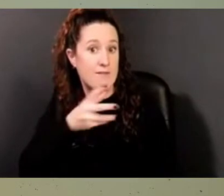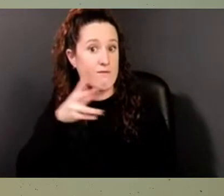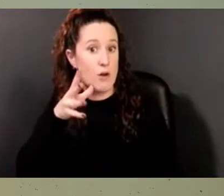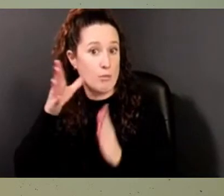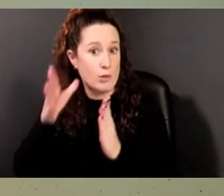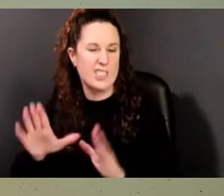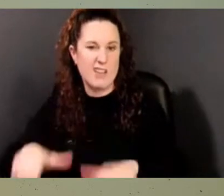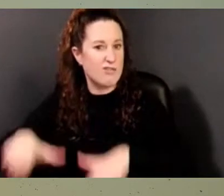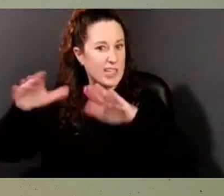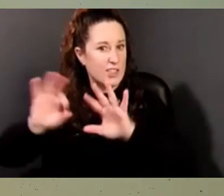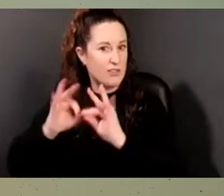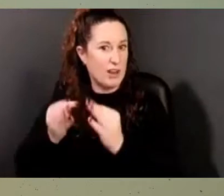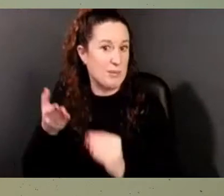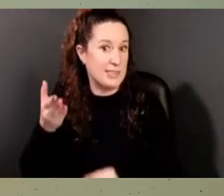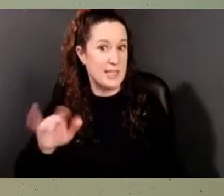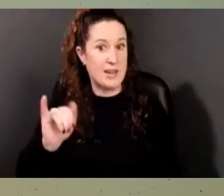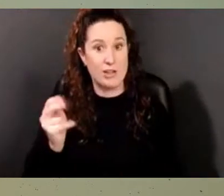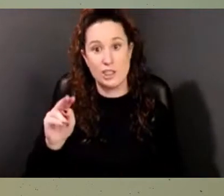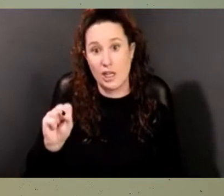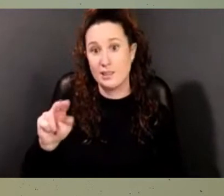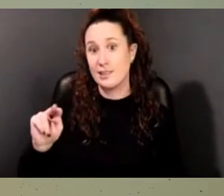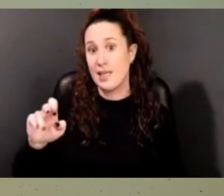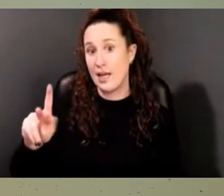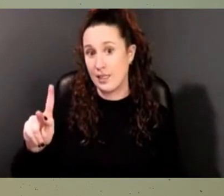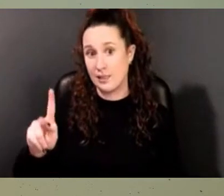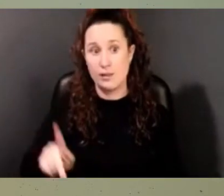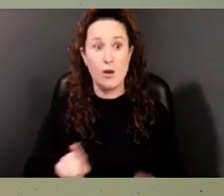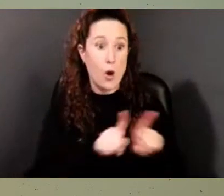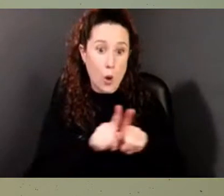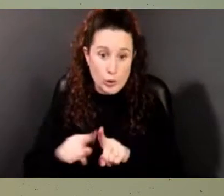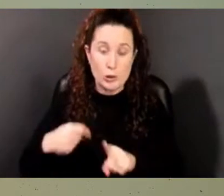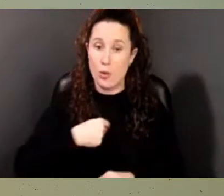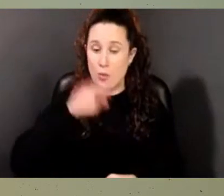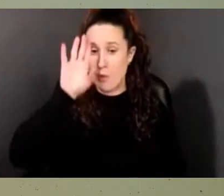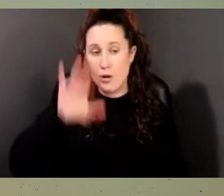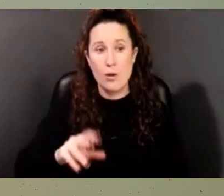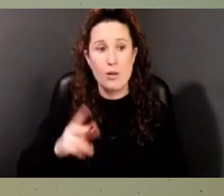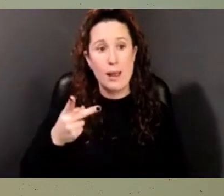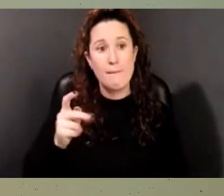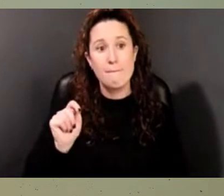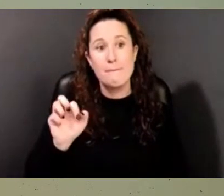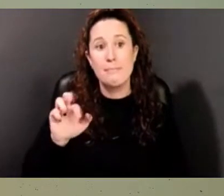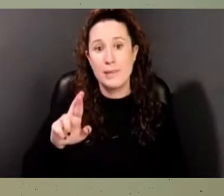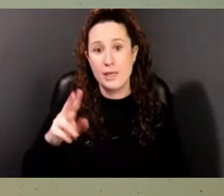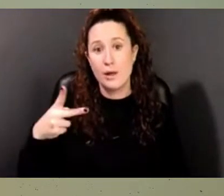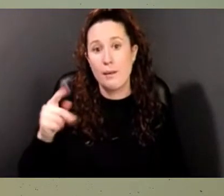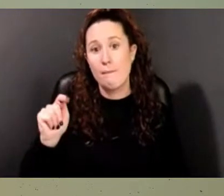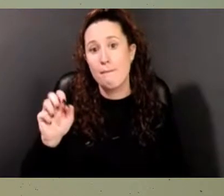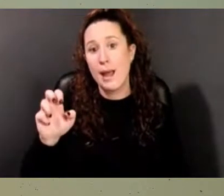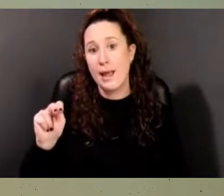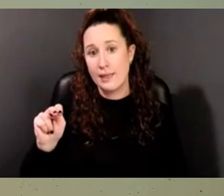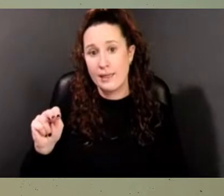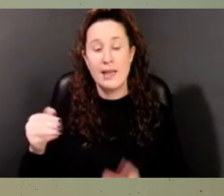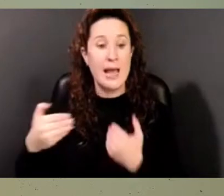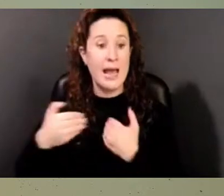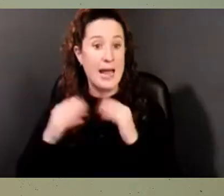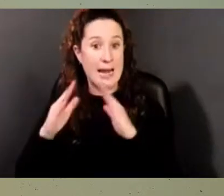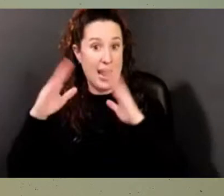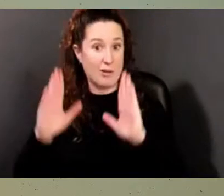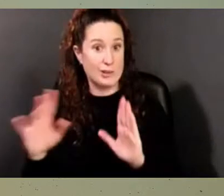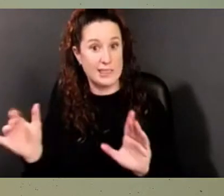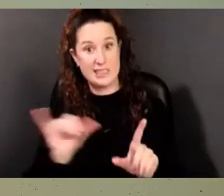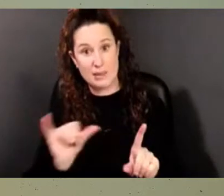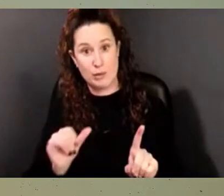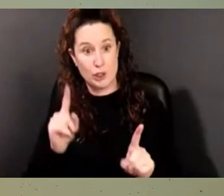Jones Neck. Next slide, please. We also know that Peter Patten lived in a house similar to this one,